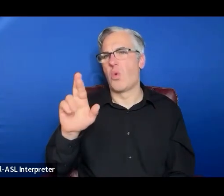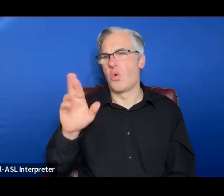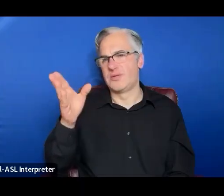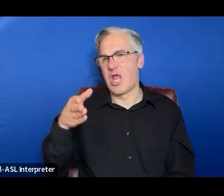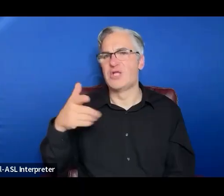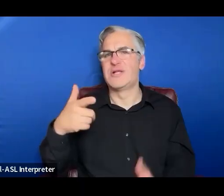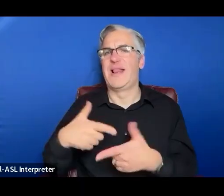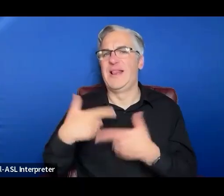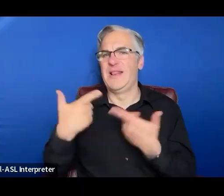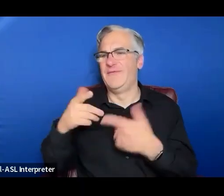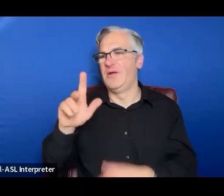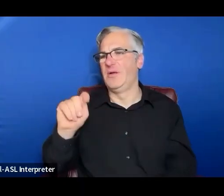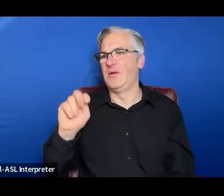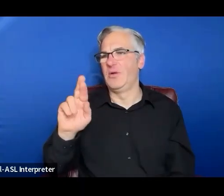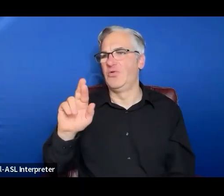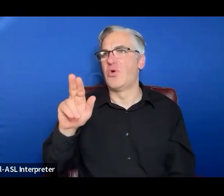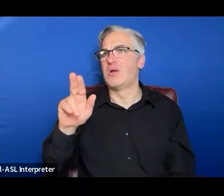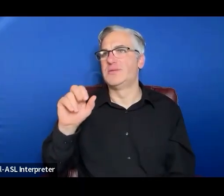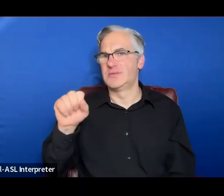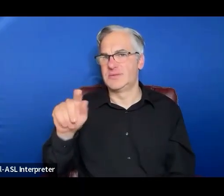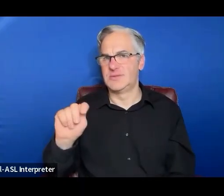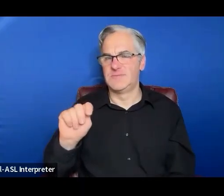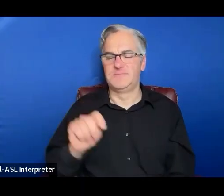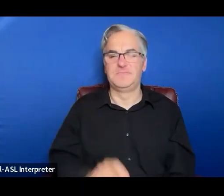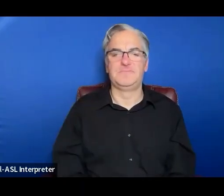Alrighty, let's go to the next slide.